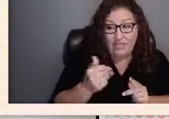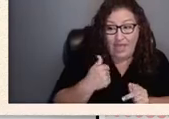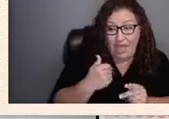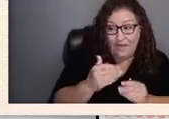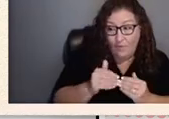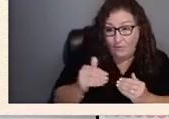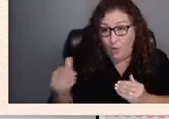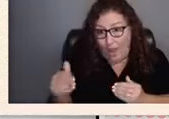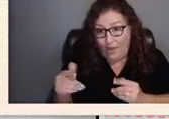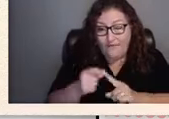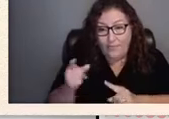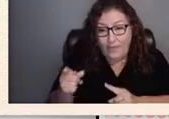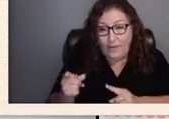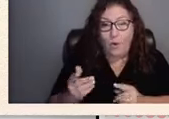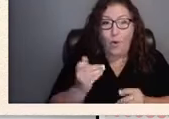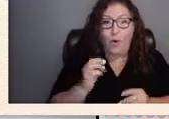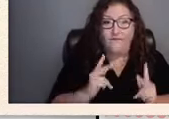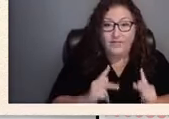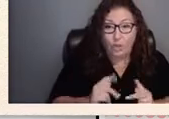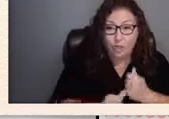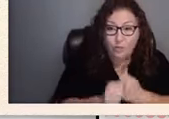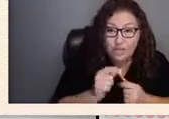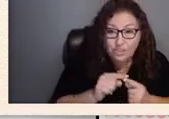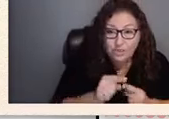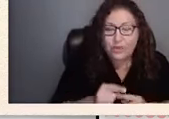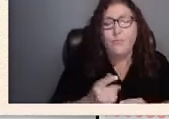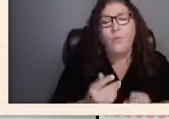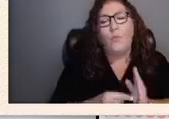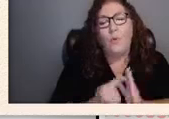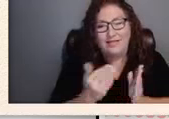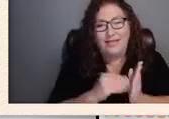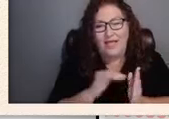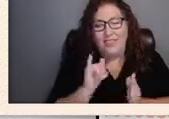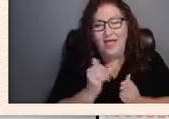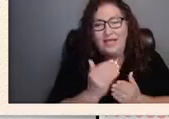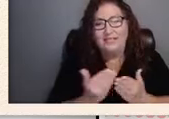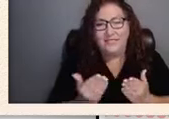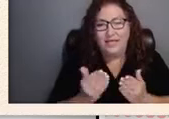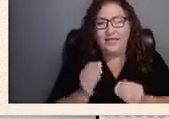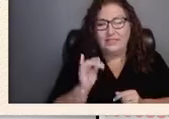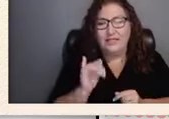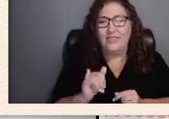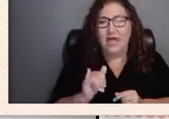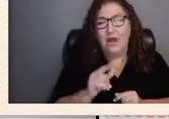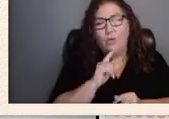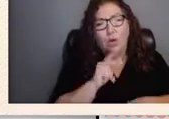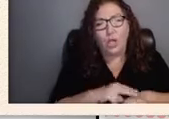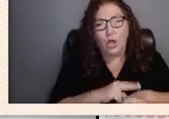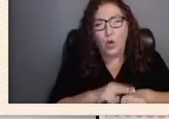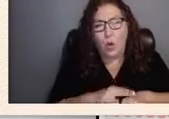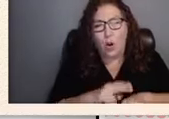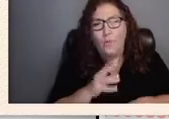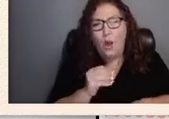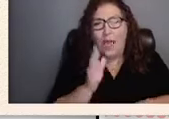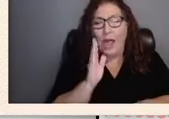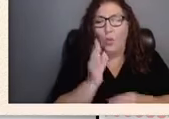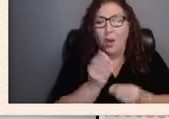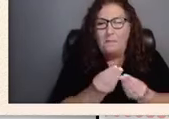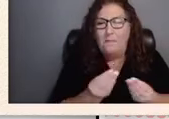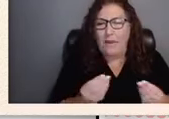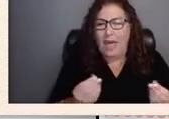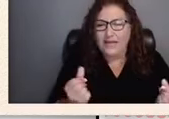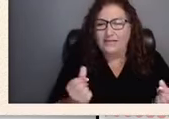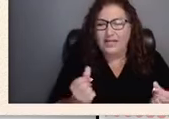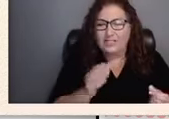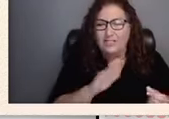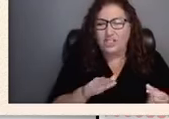to them. And once again, these are things that are pretty normal and are going to pass as the child develops the